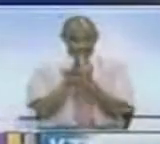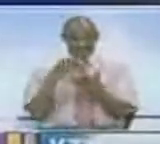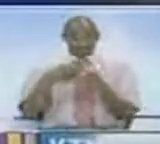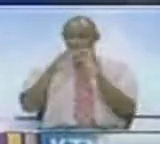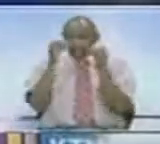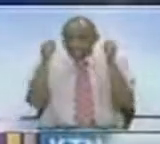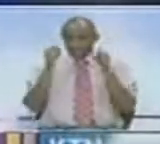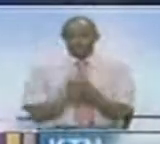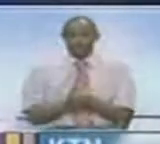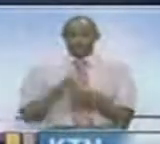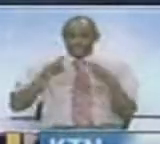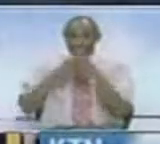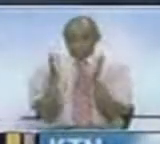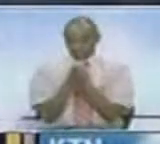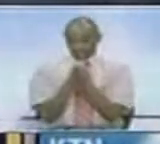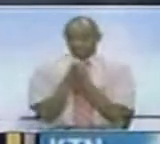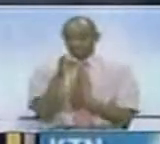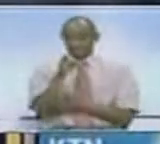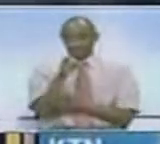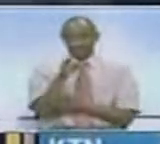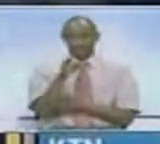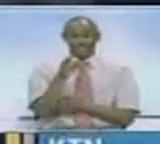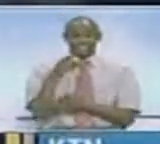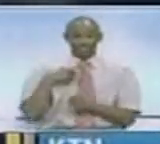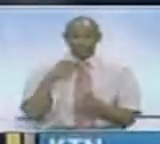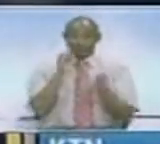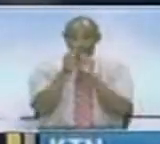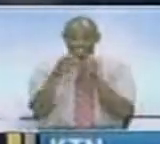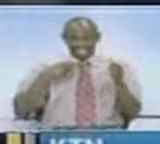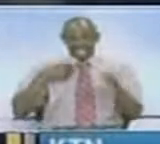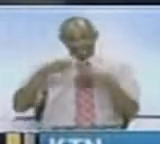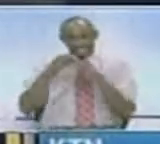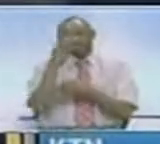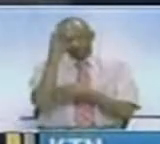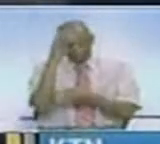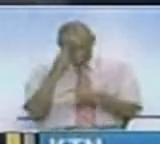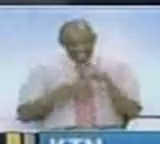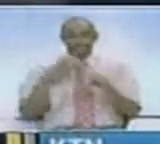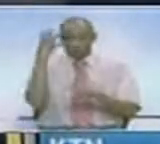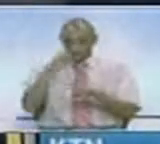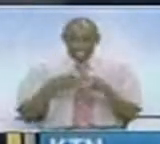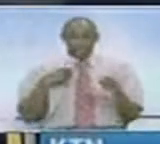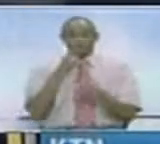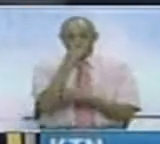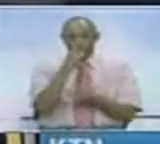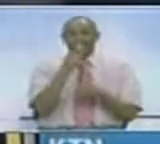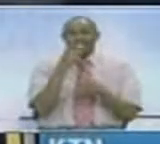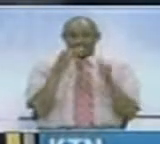Cup. Let's start with the fact that the competition has been played every 4 years since